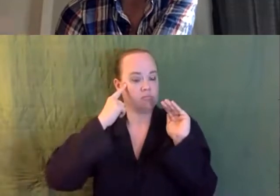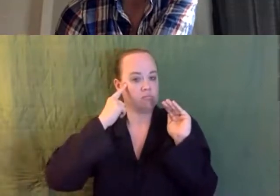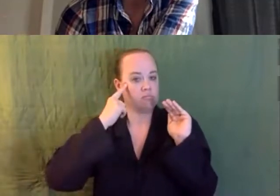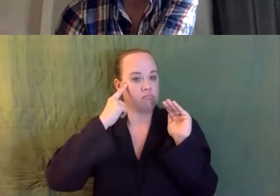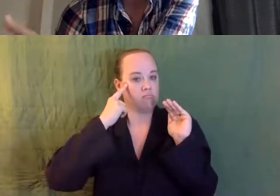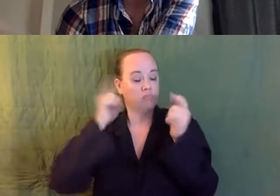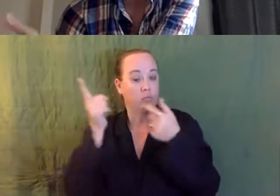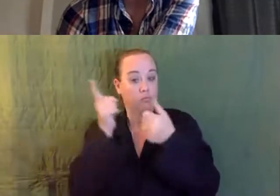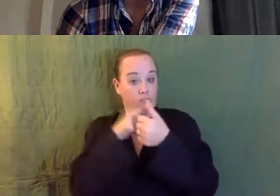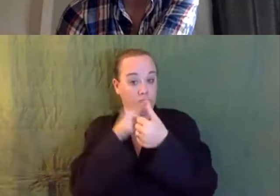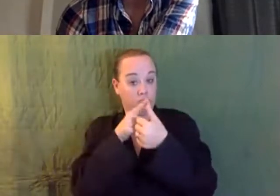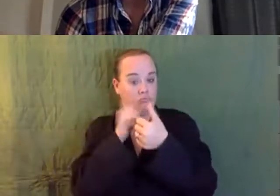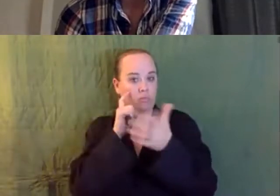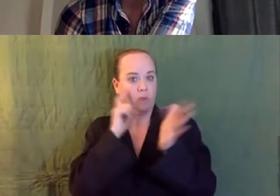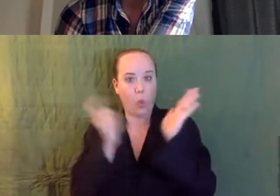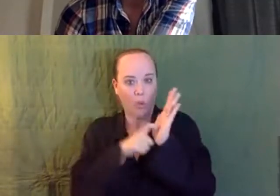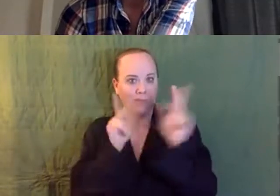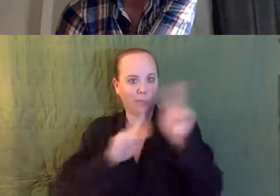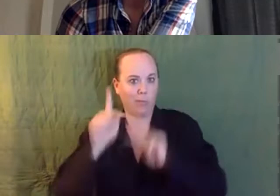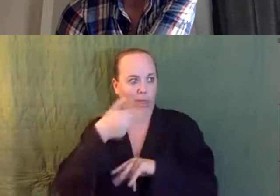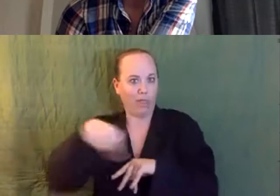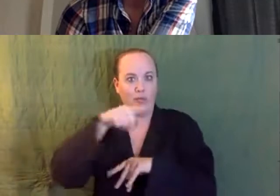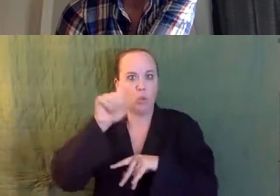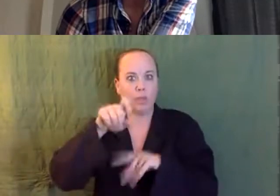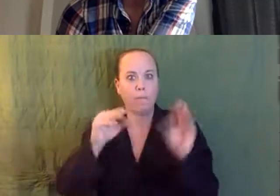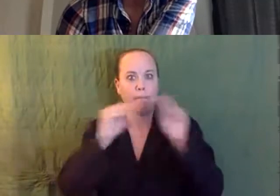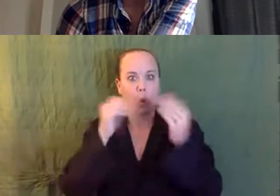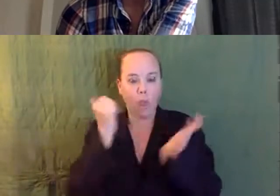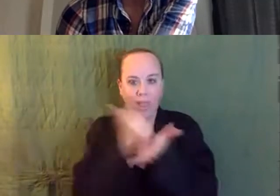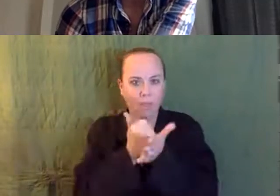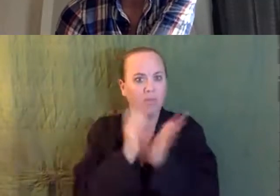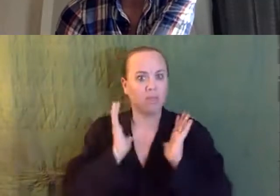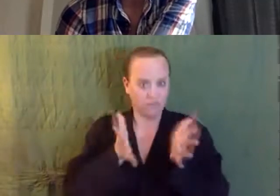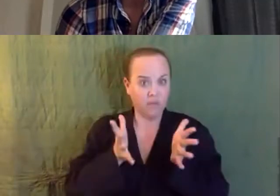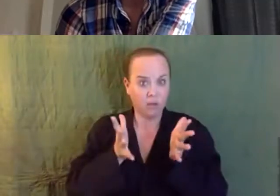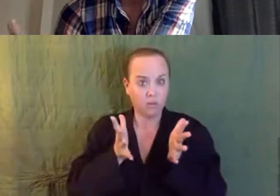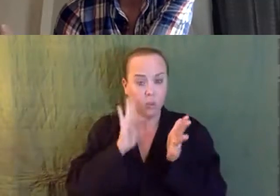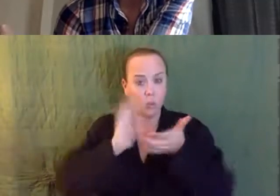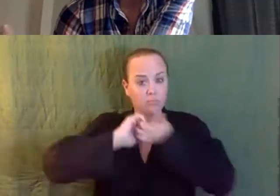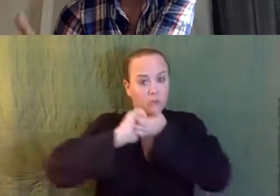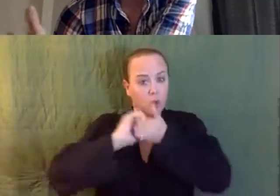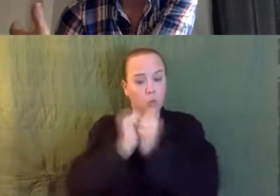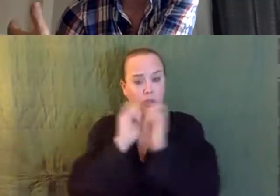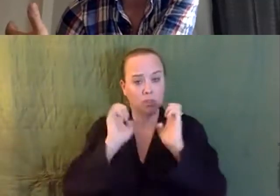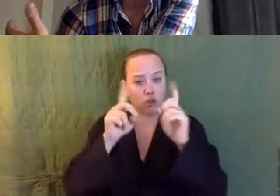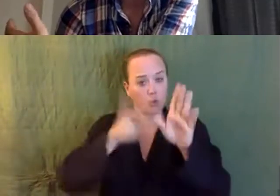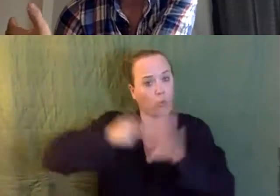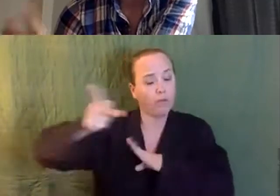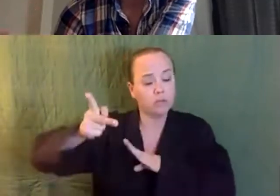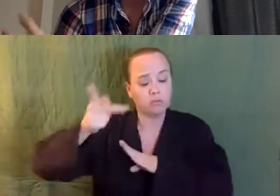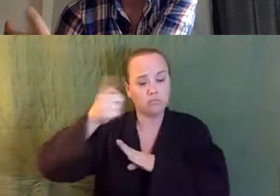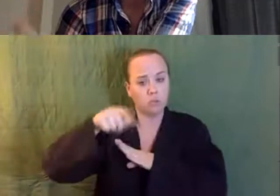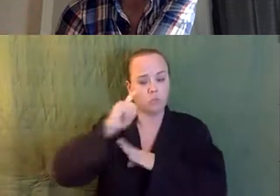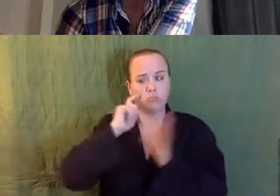one, recognize that folks out there need a little bit more assistance, and that's okay. I would partner with our education professionals to